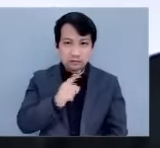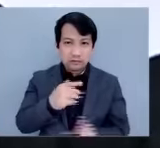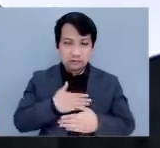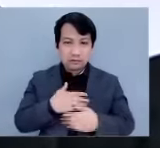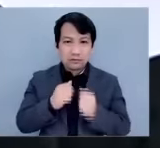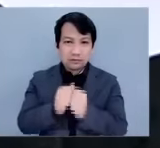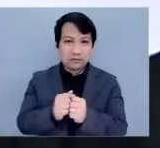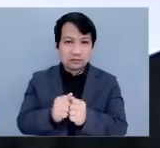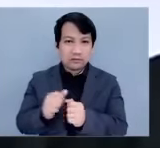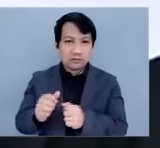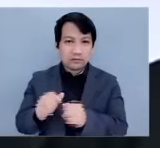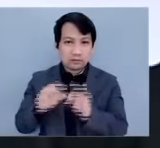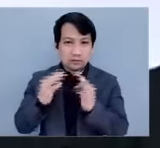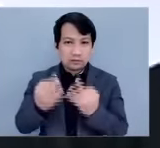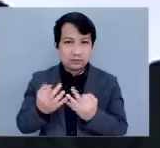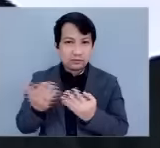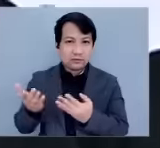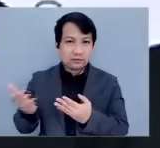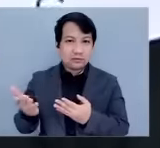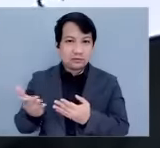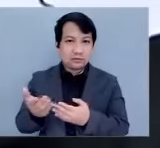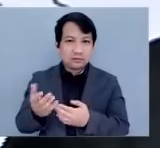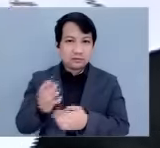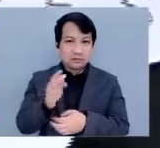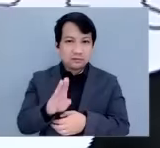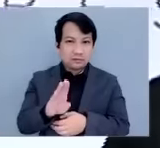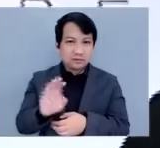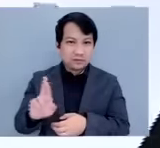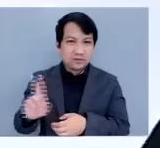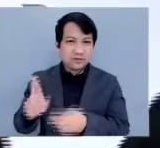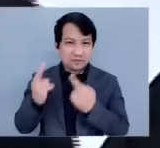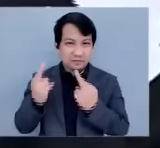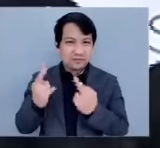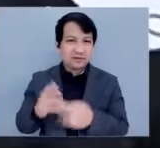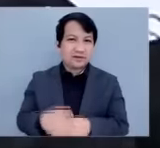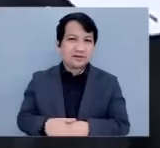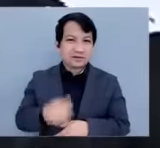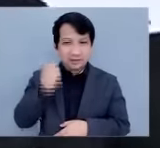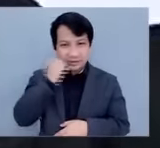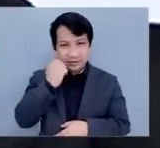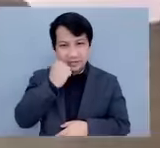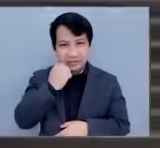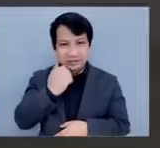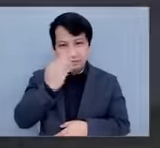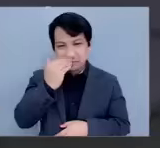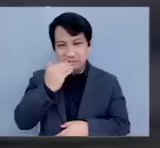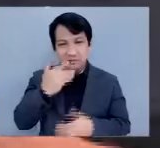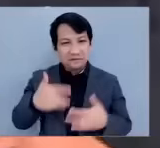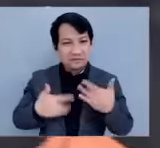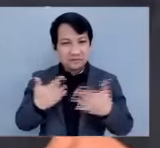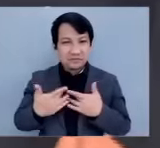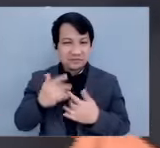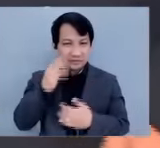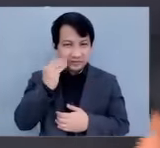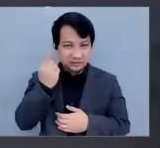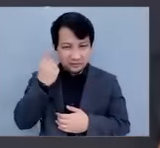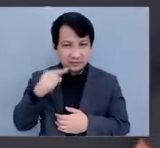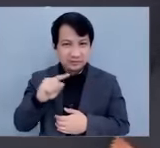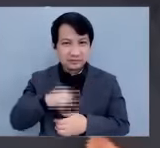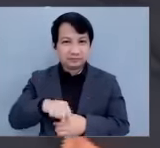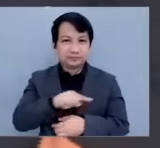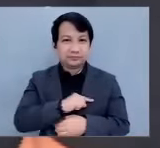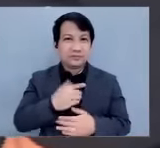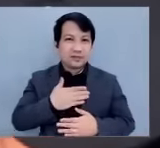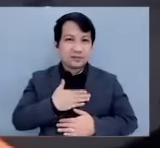my family but my best friends really every day. So it's gonna be a fun experience for sure. Super happy naman